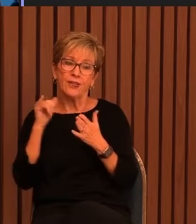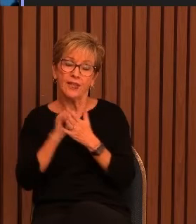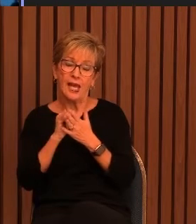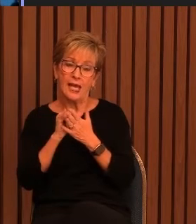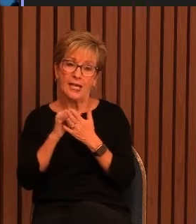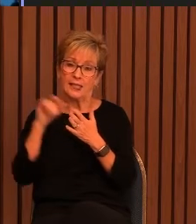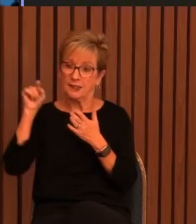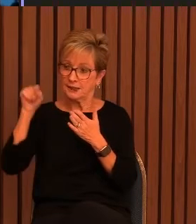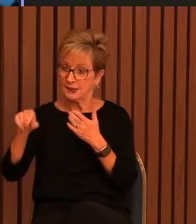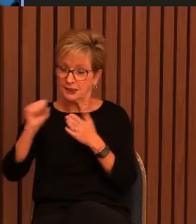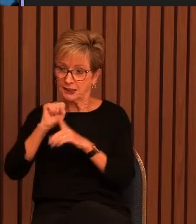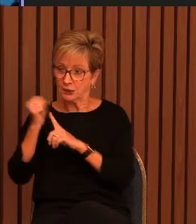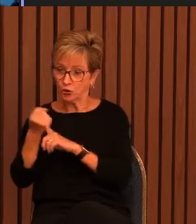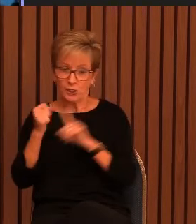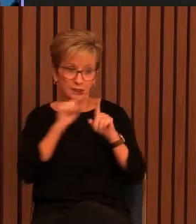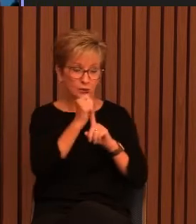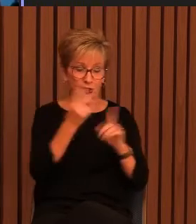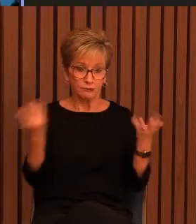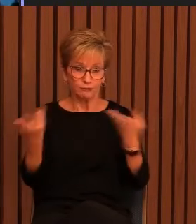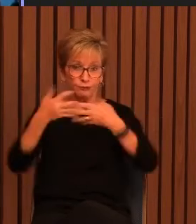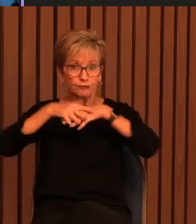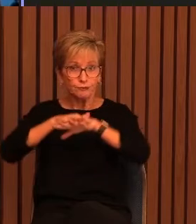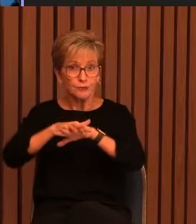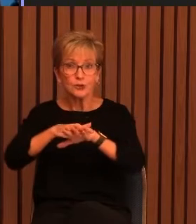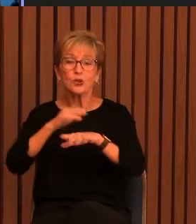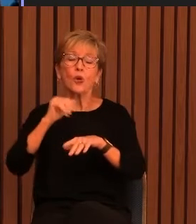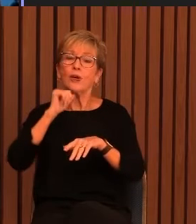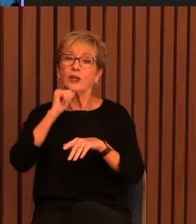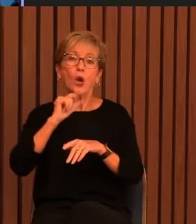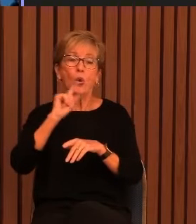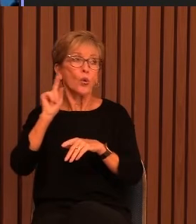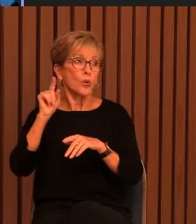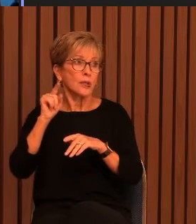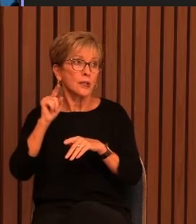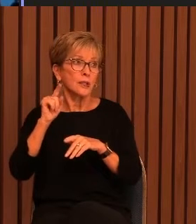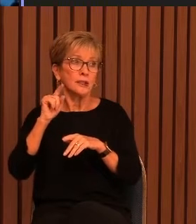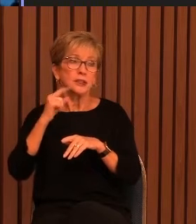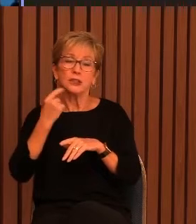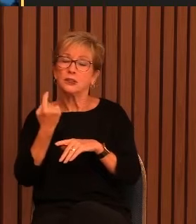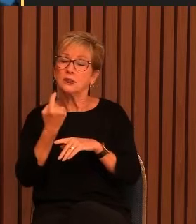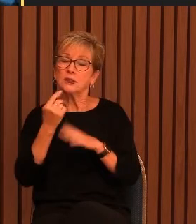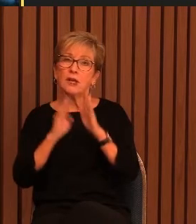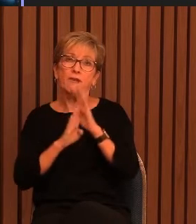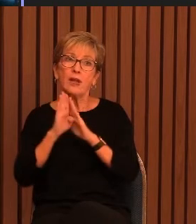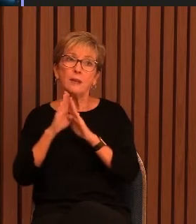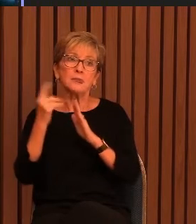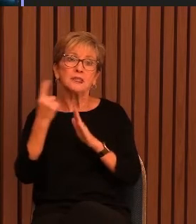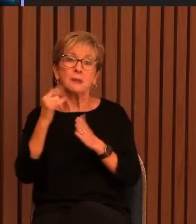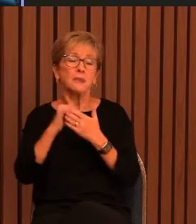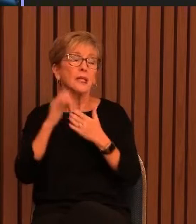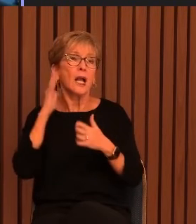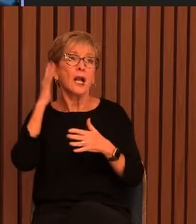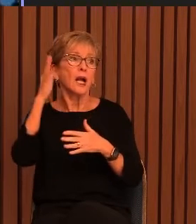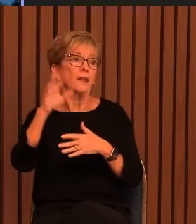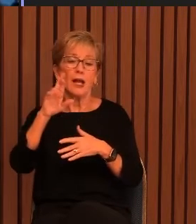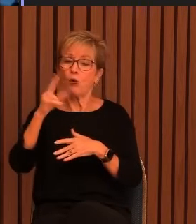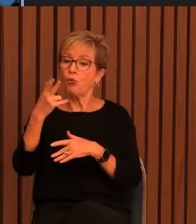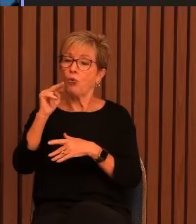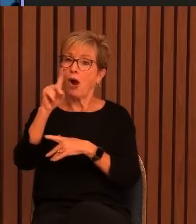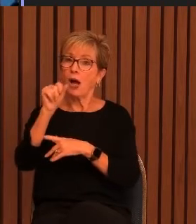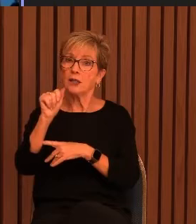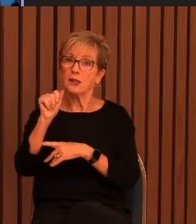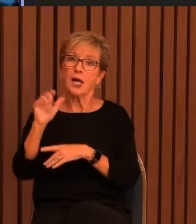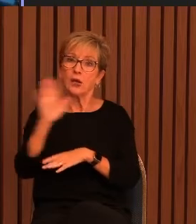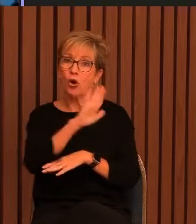intertwined situation so that we don't develop a product and then all of a sudden, well, Rhonda's department, and I'm not